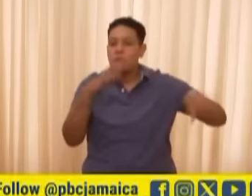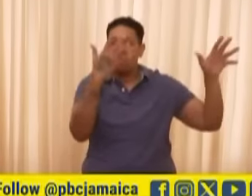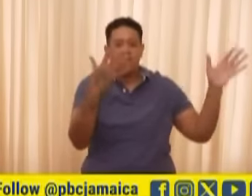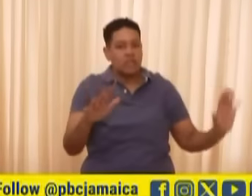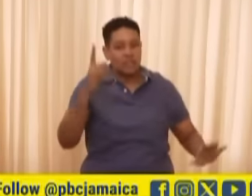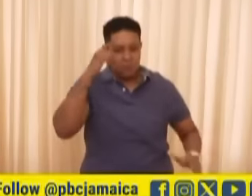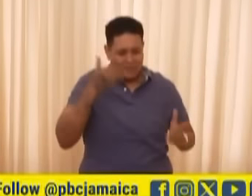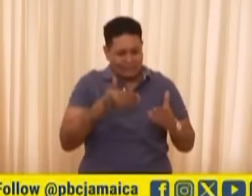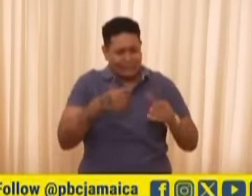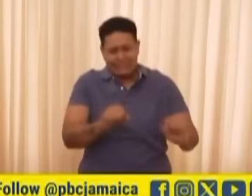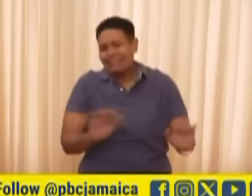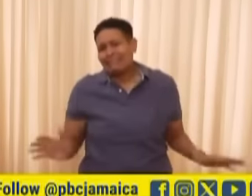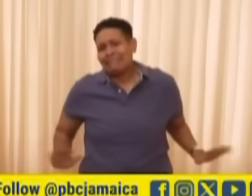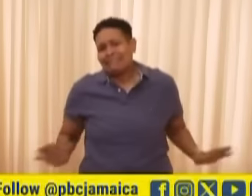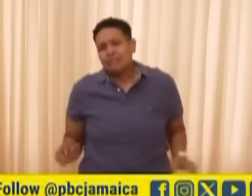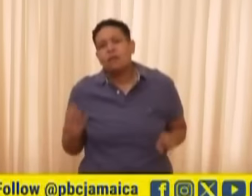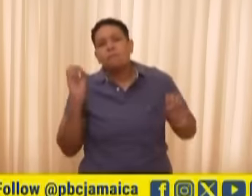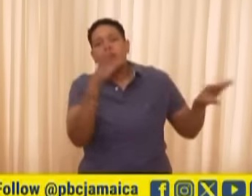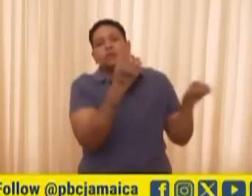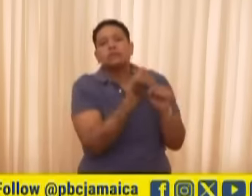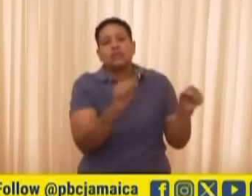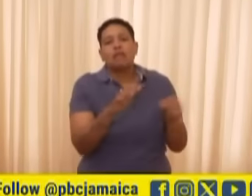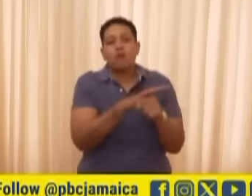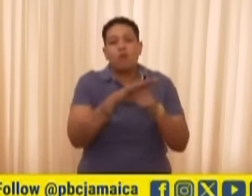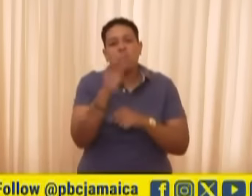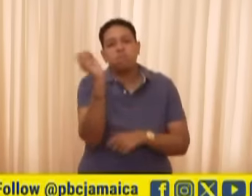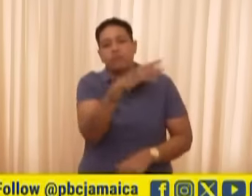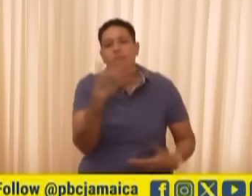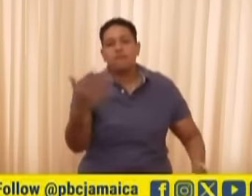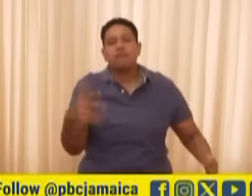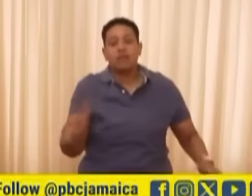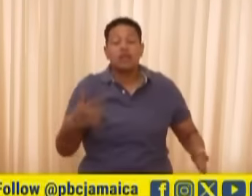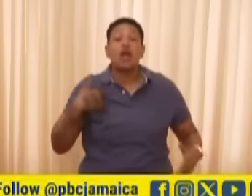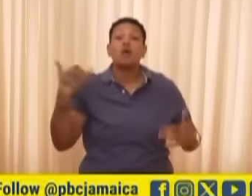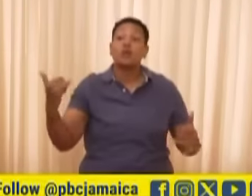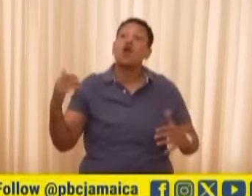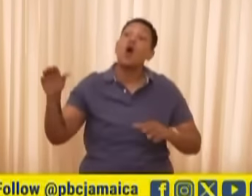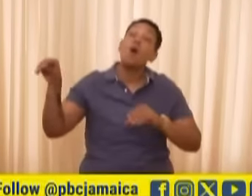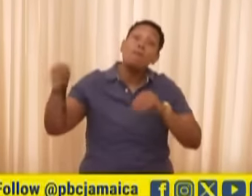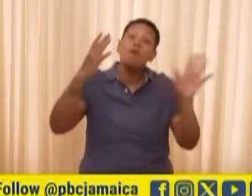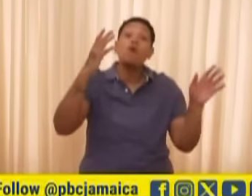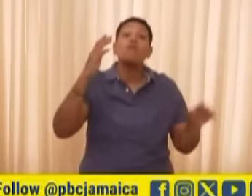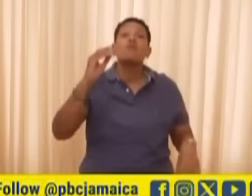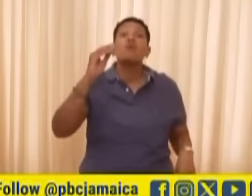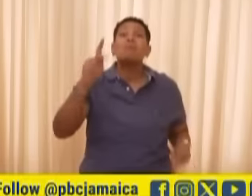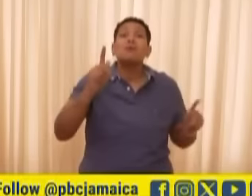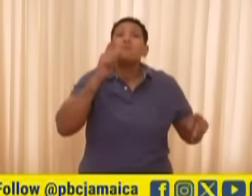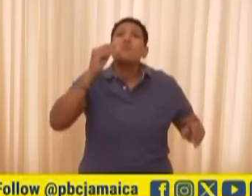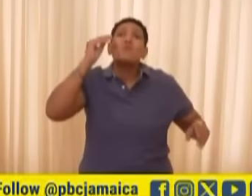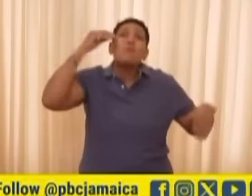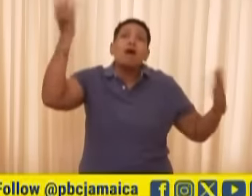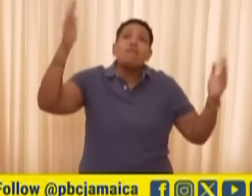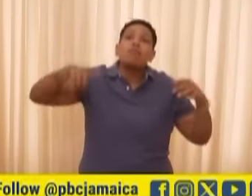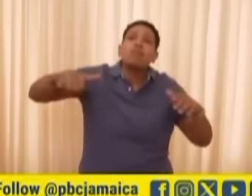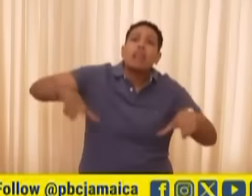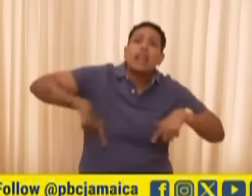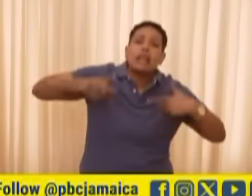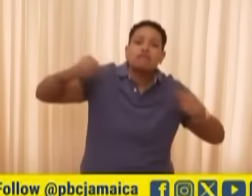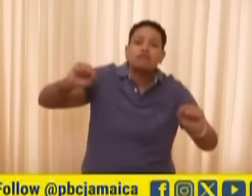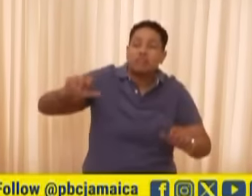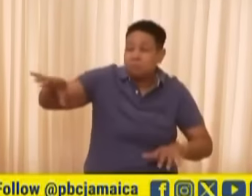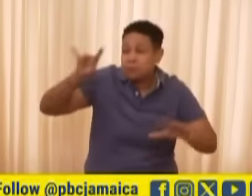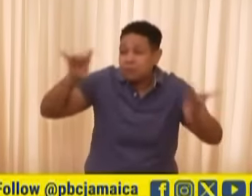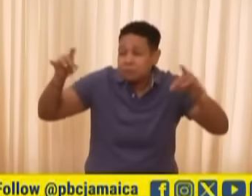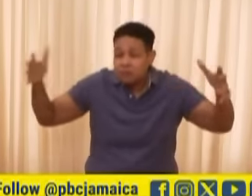have been removed to safe grounds, and we are presently removing the homeless population from the streets